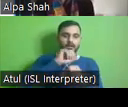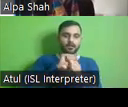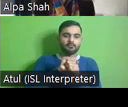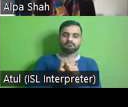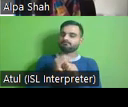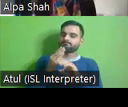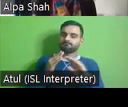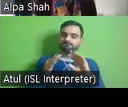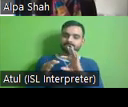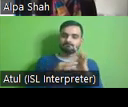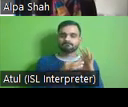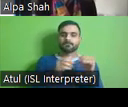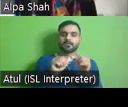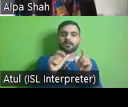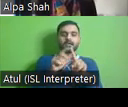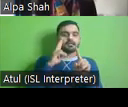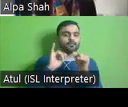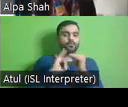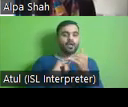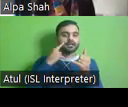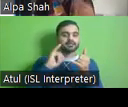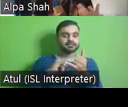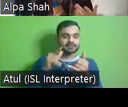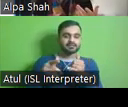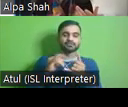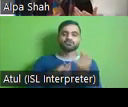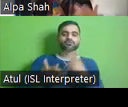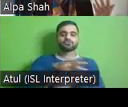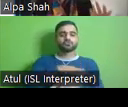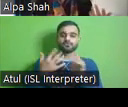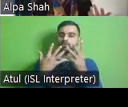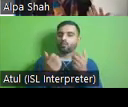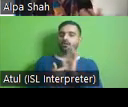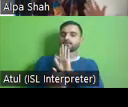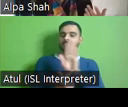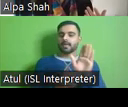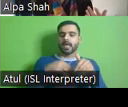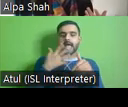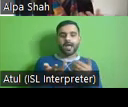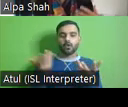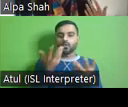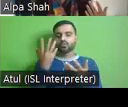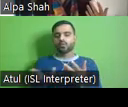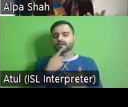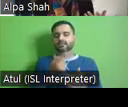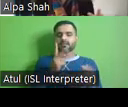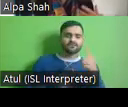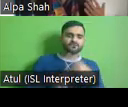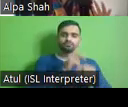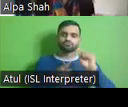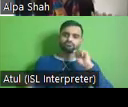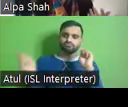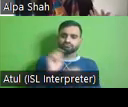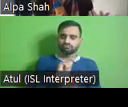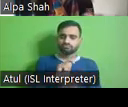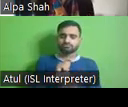persist in Adivasi society. And then I'm going to show how and why egalitarian values have been changed, have